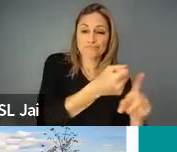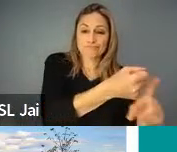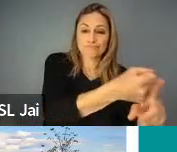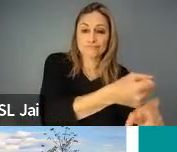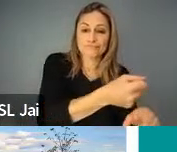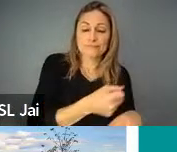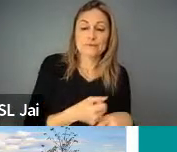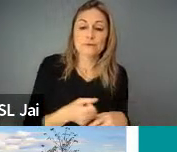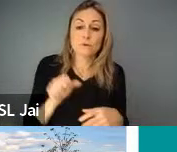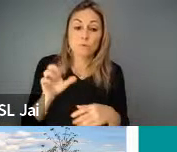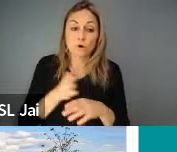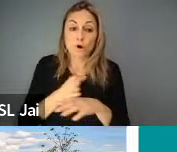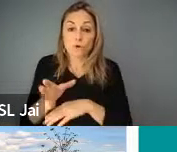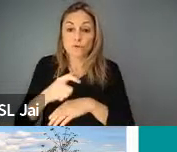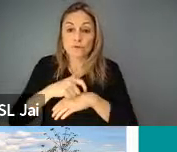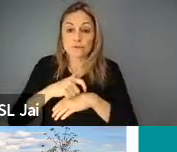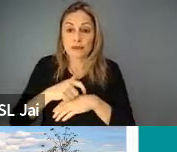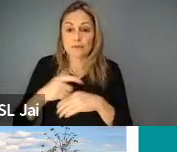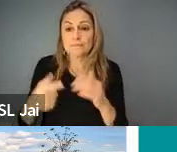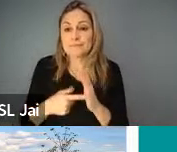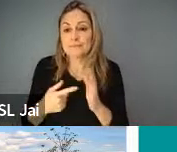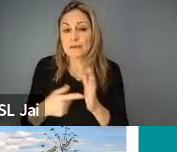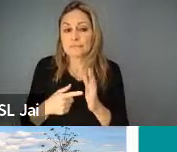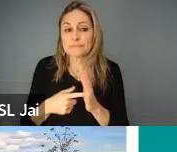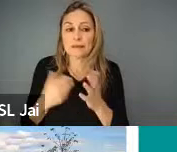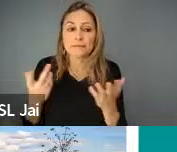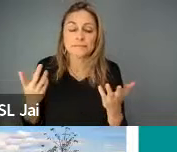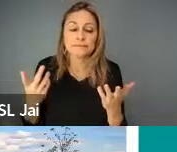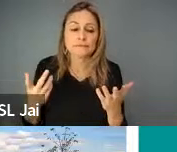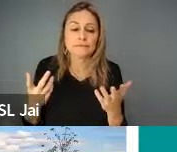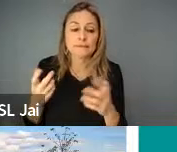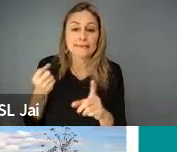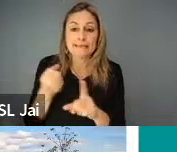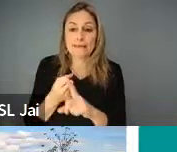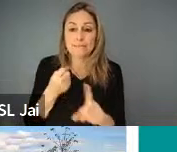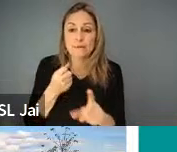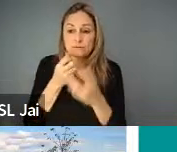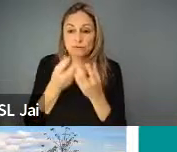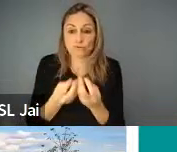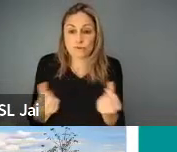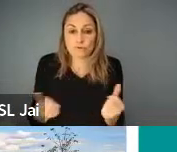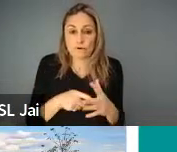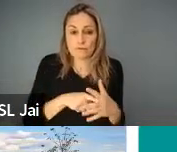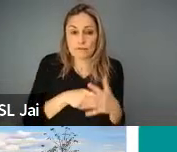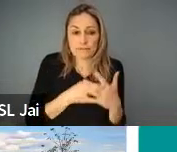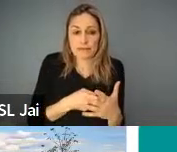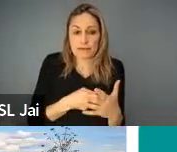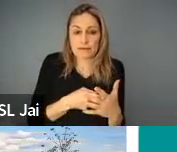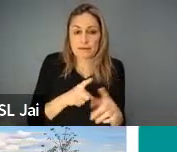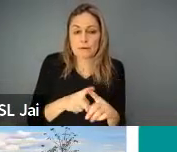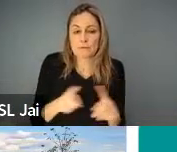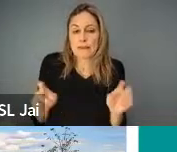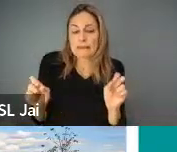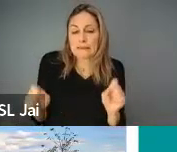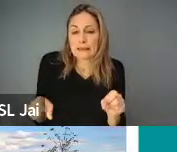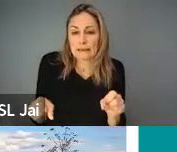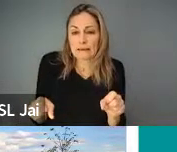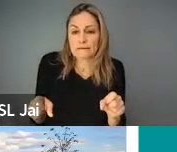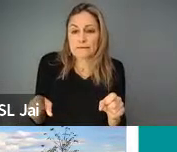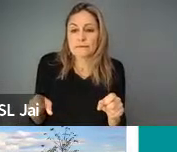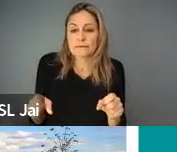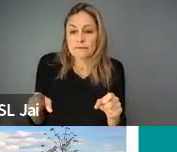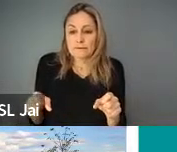Or over time, sometimes impacts don't result at first, but can